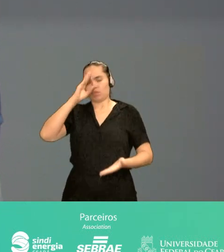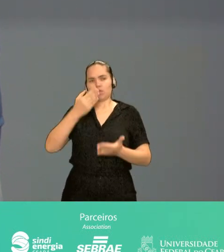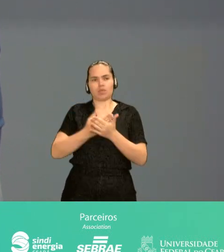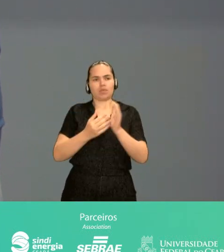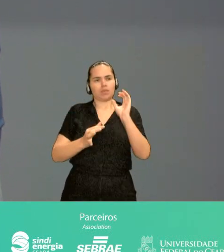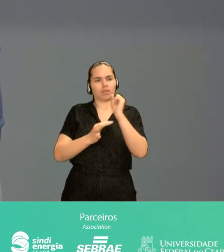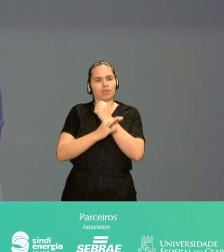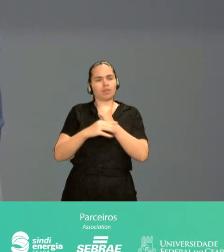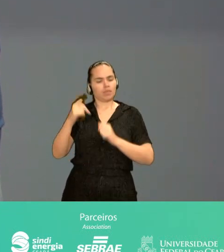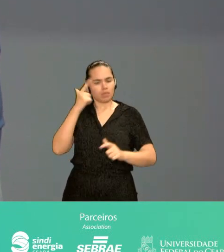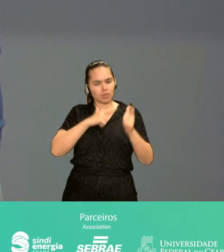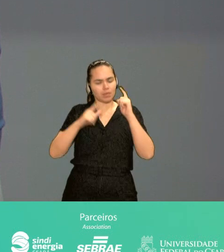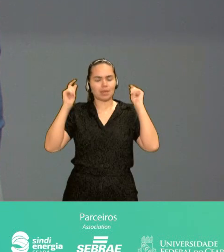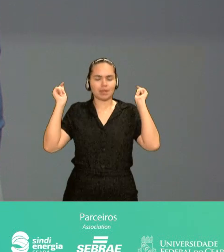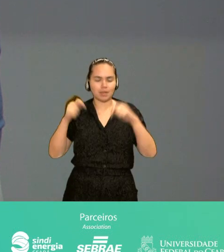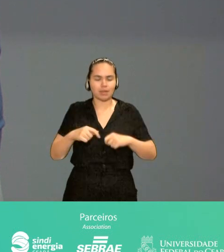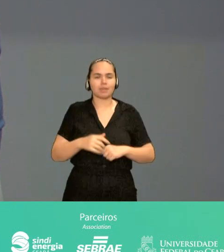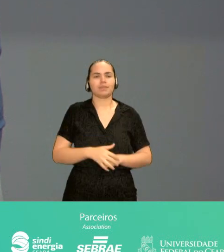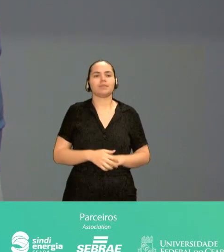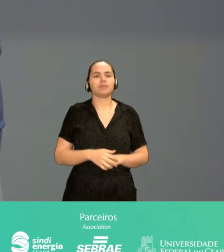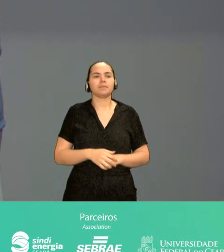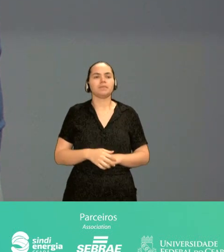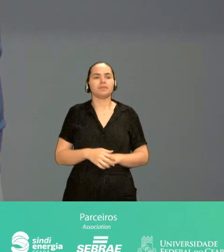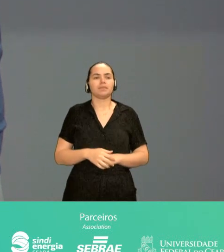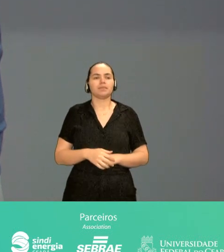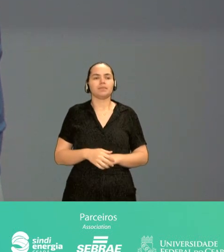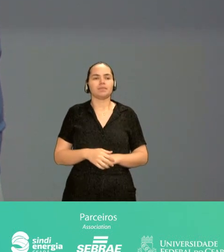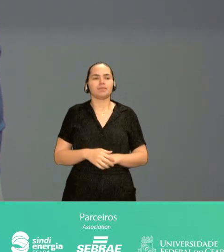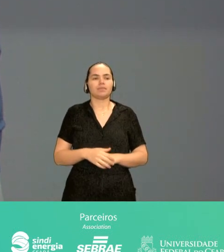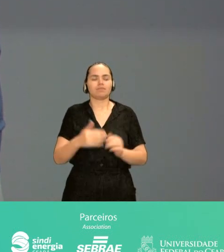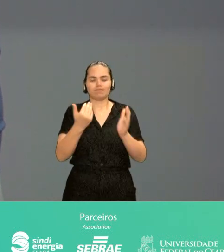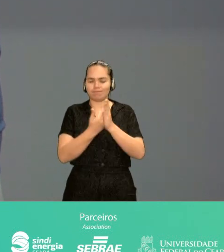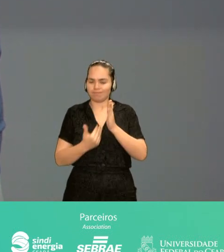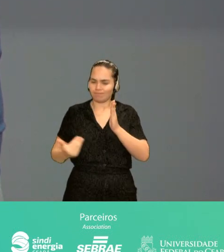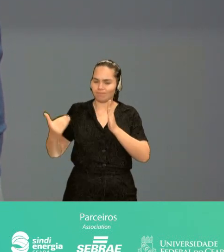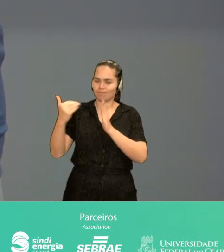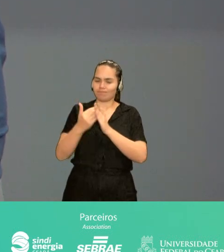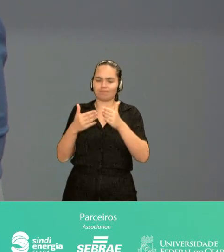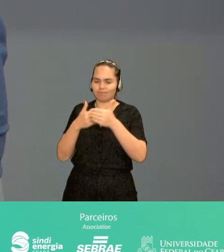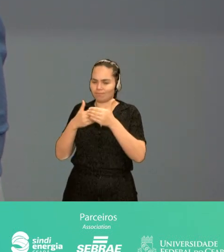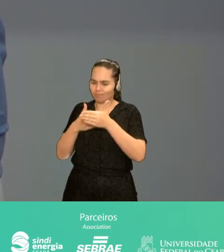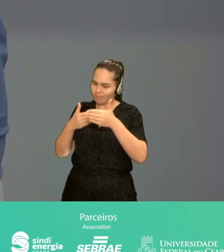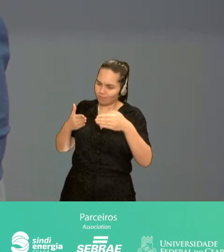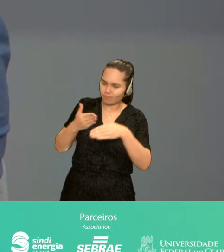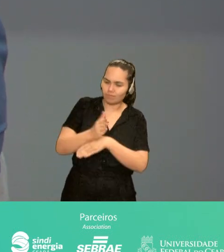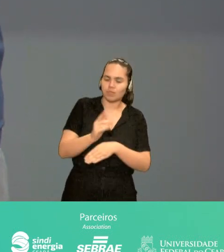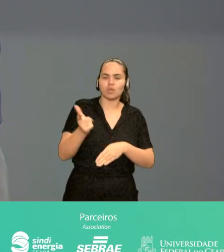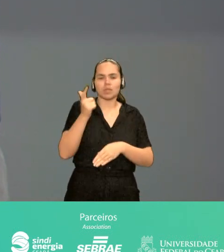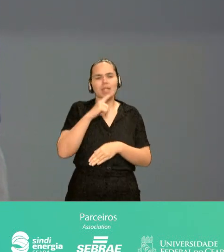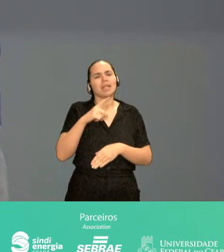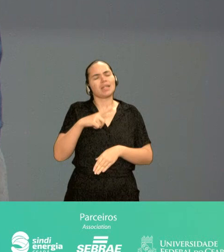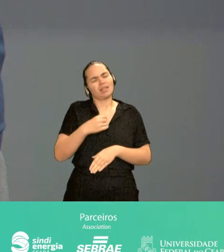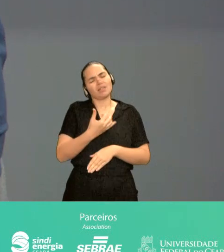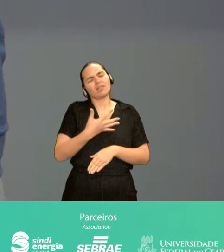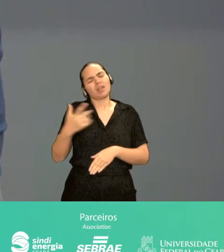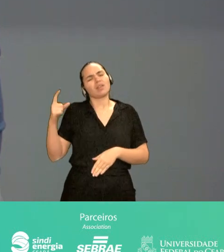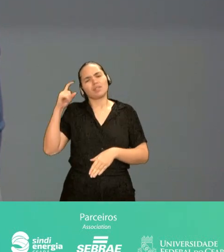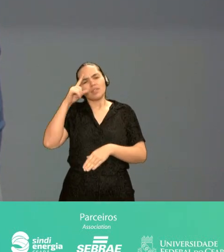We can overcome all the barriers. Dá para superar os obstáculos, né? Que são vários.